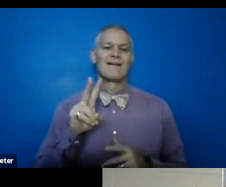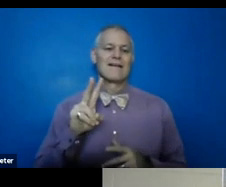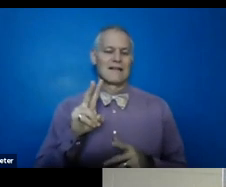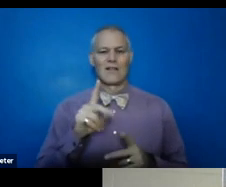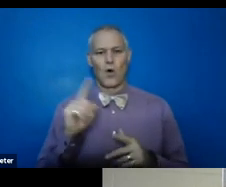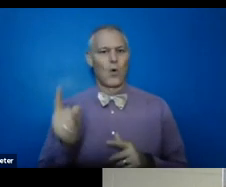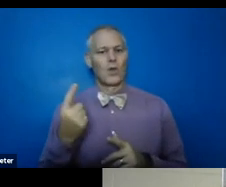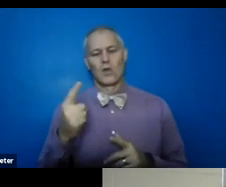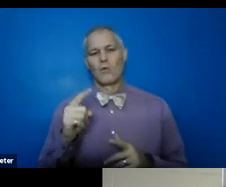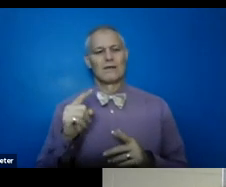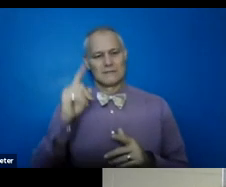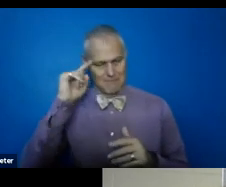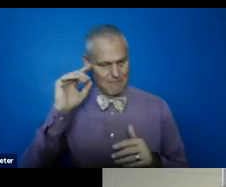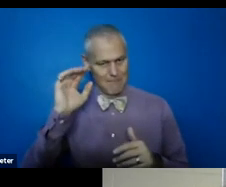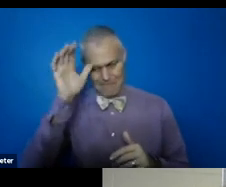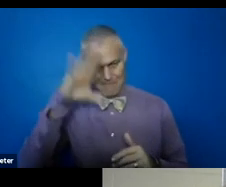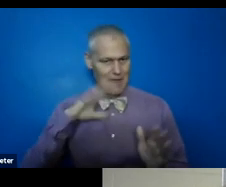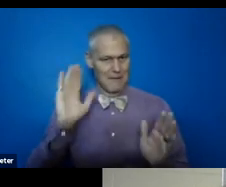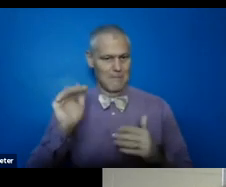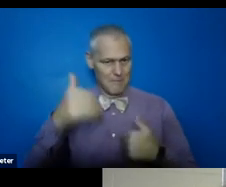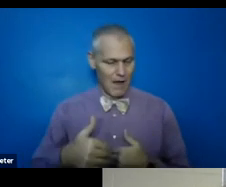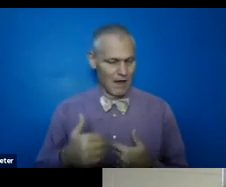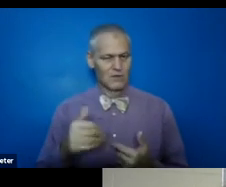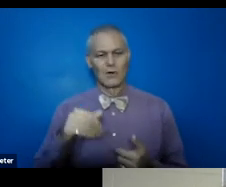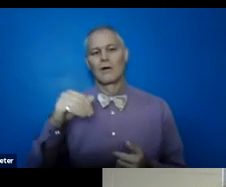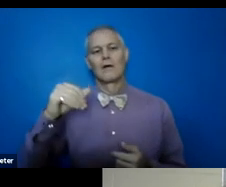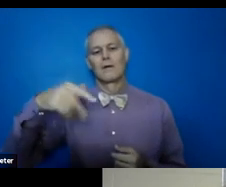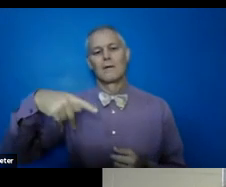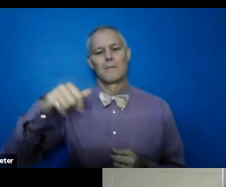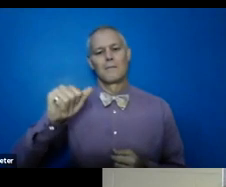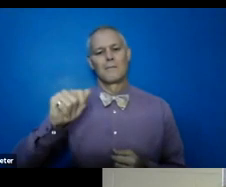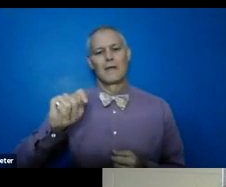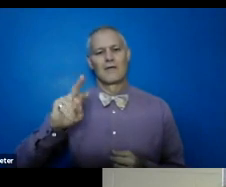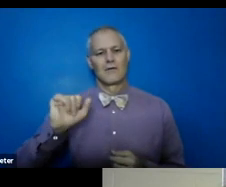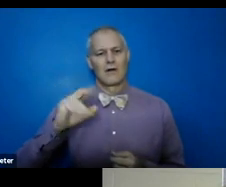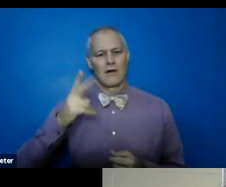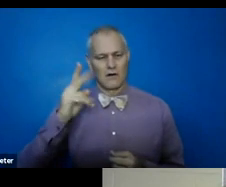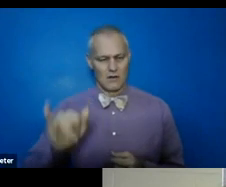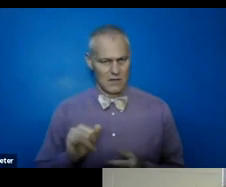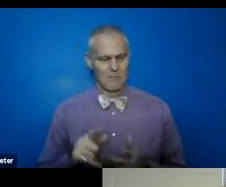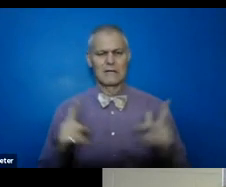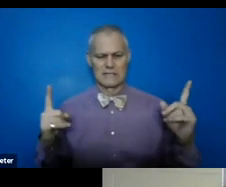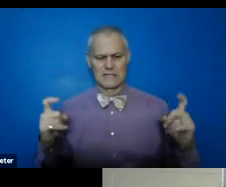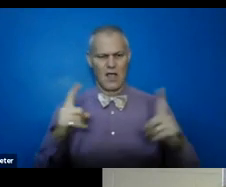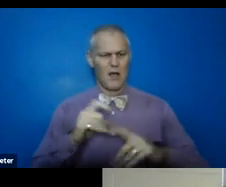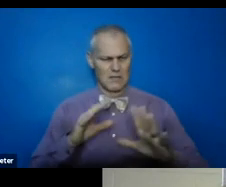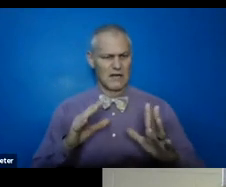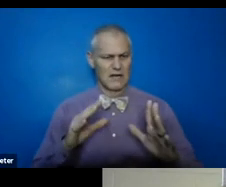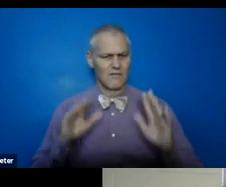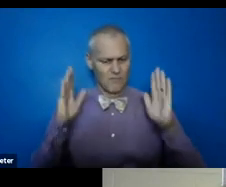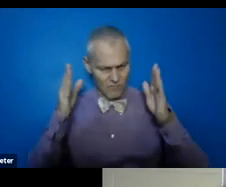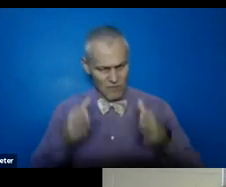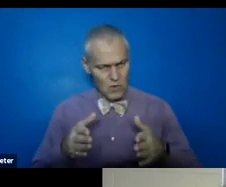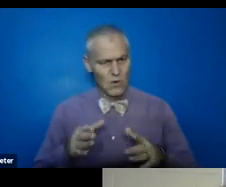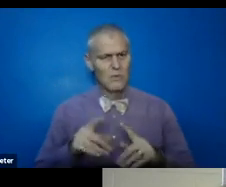or of the man box or anything. I think we're like trying to paint a complex view where like